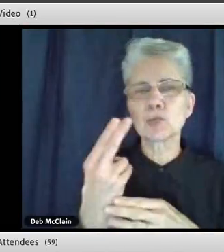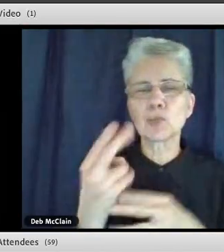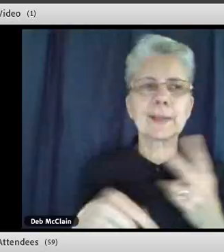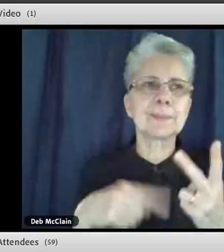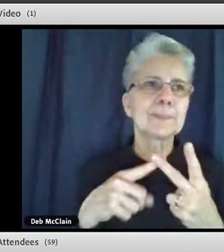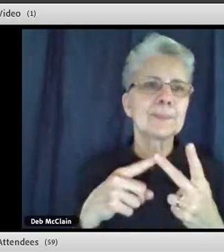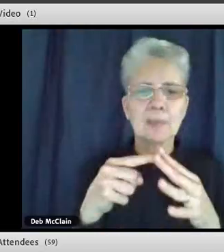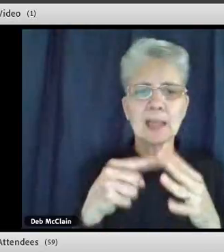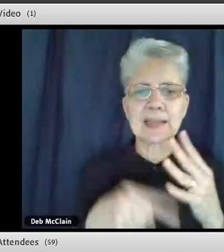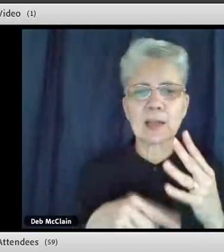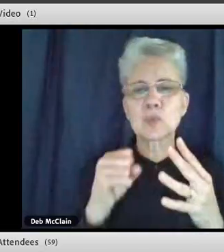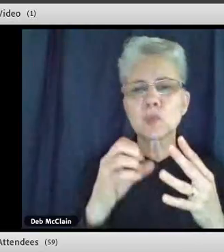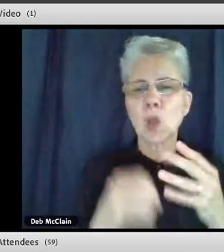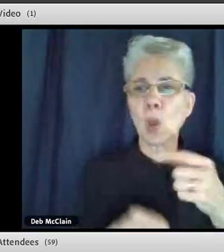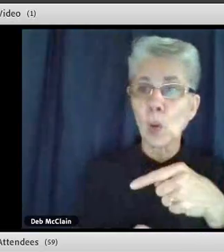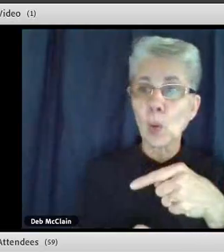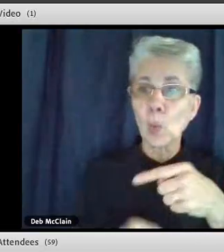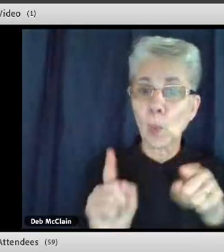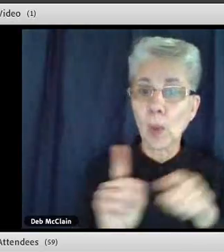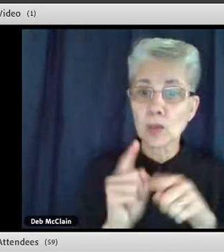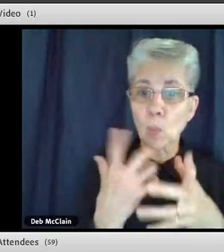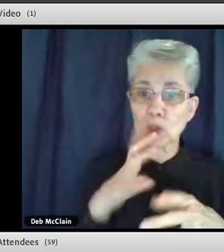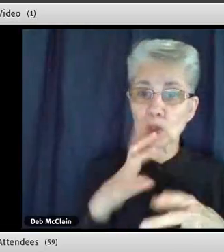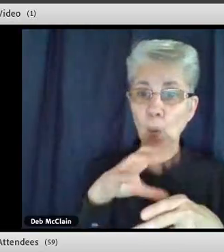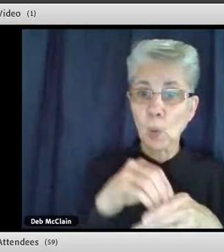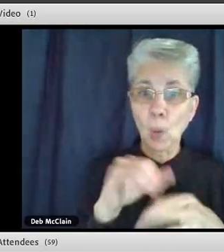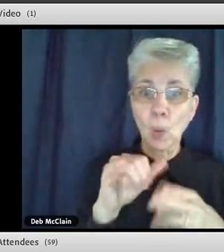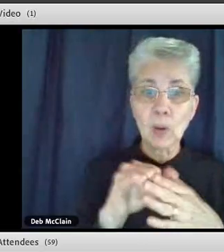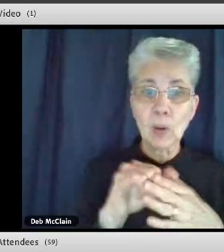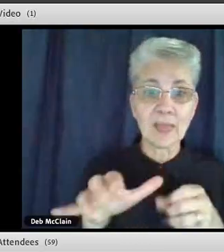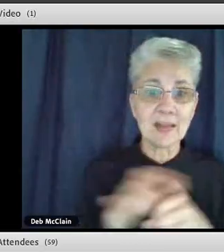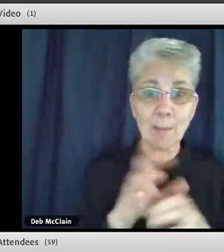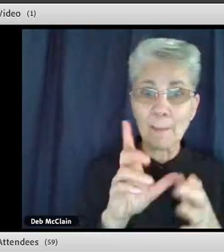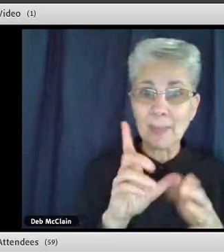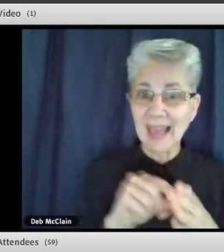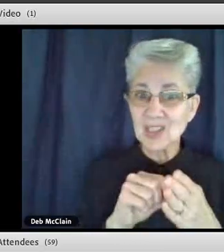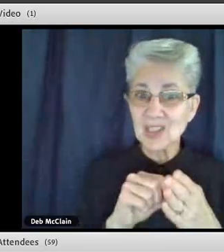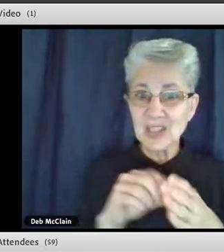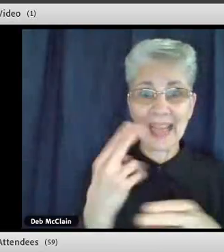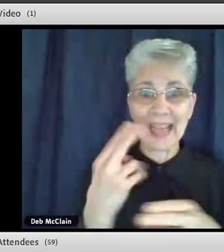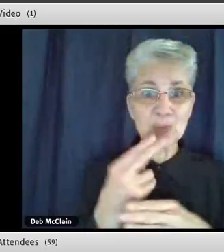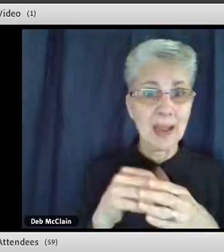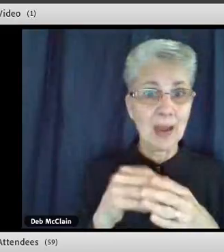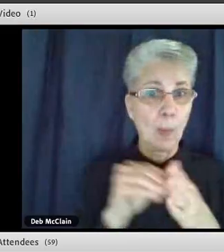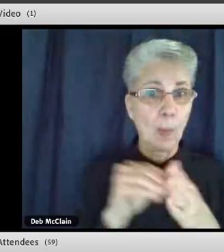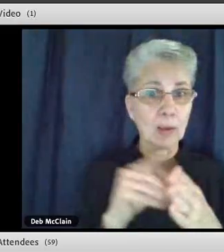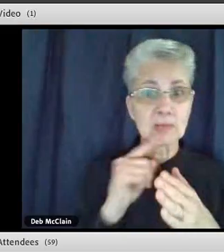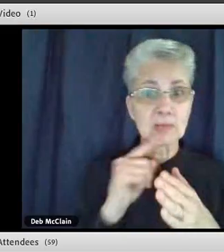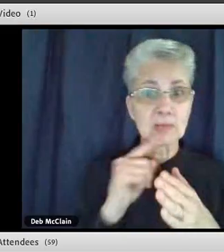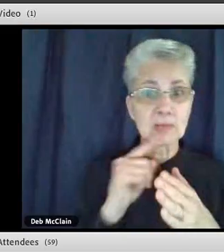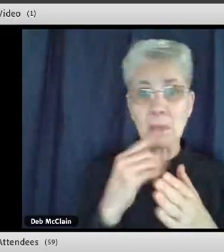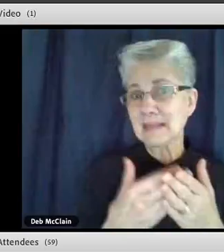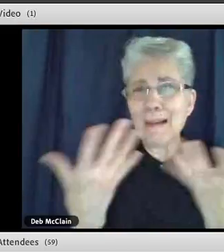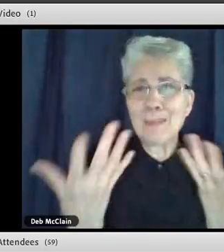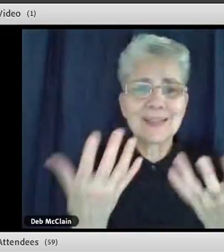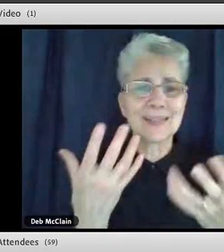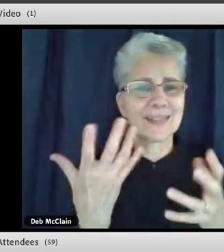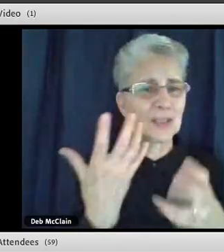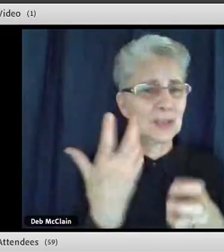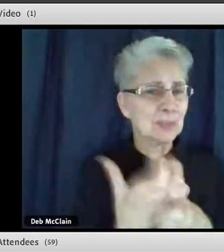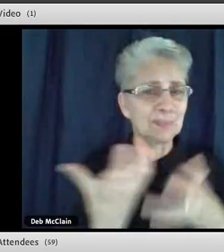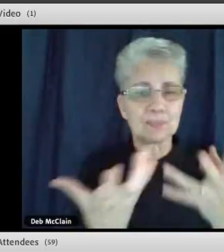etc. So do we want to include like the entire publication history in a record, or maybe just some of it? So